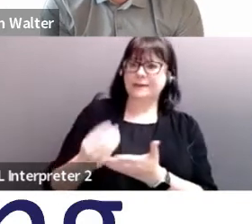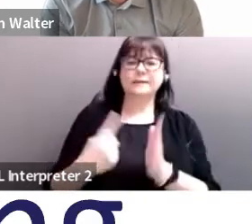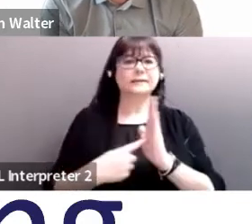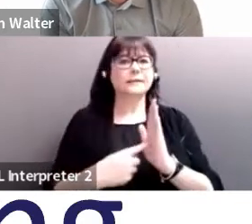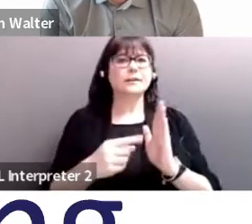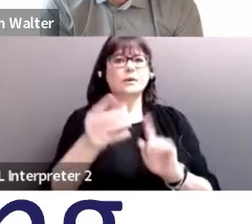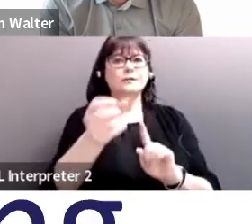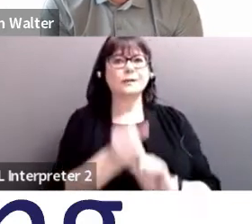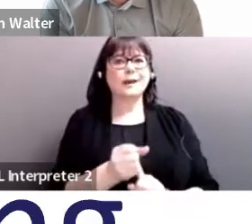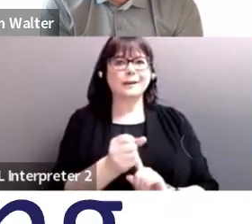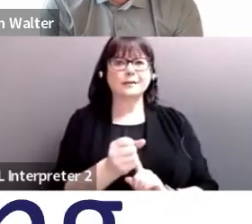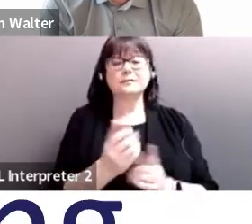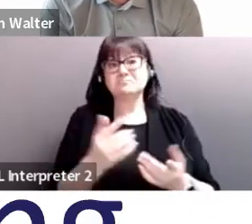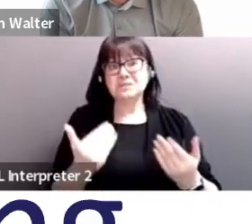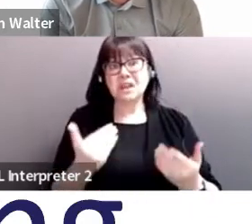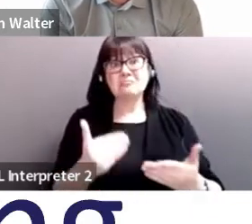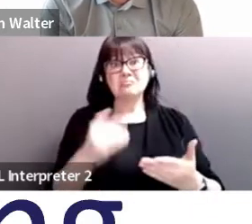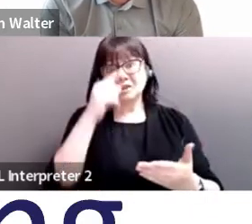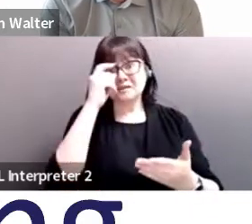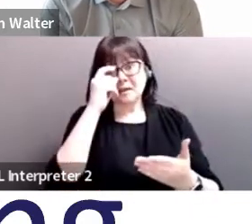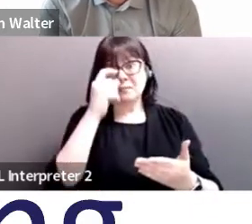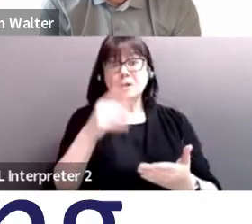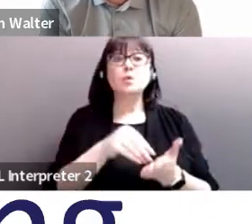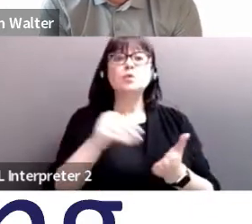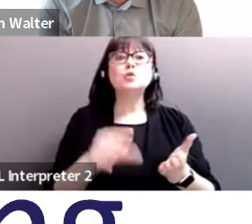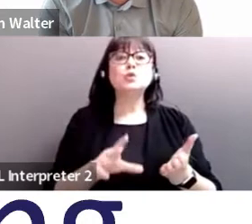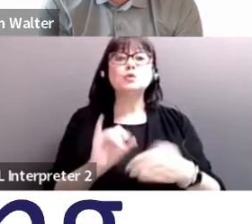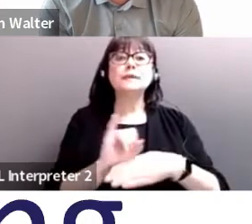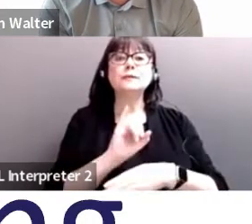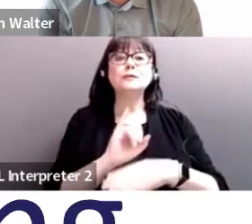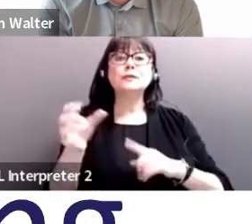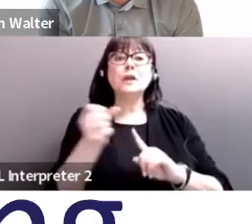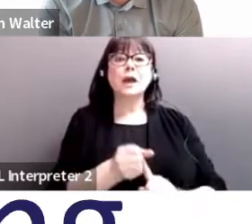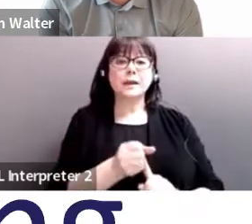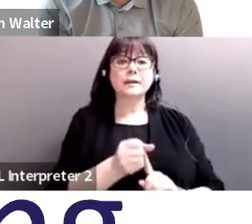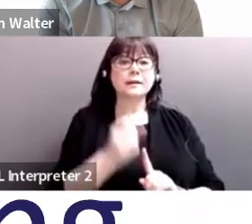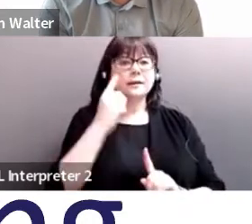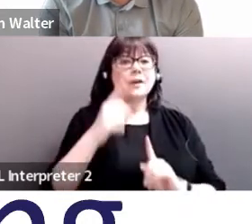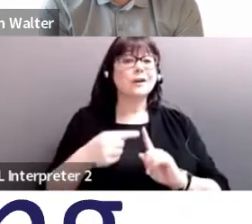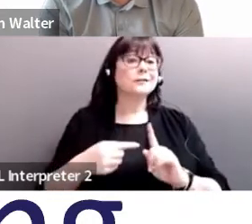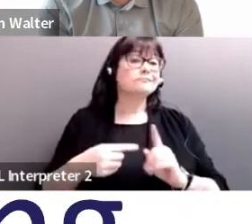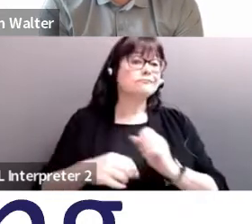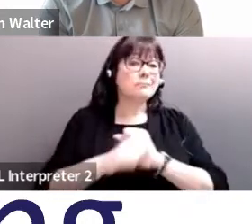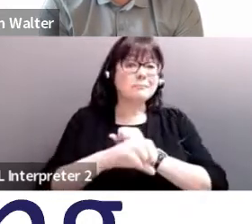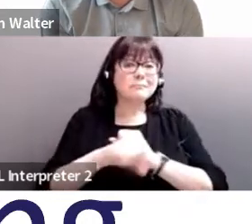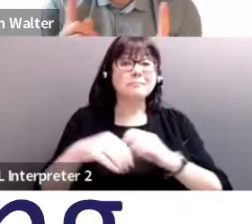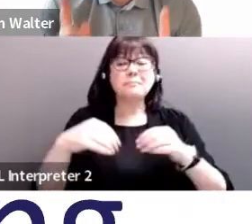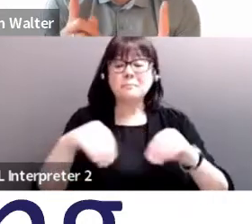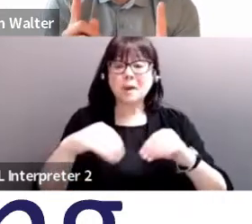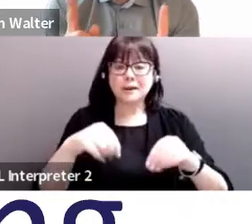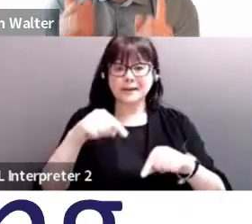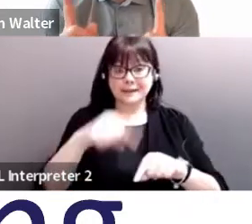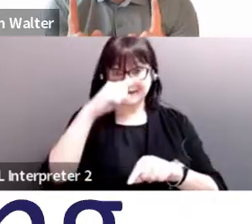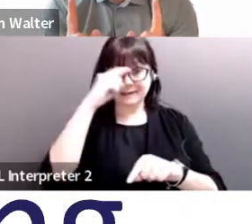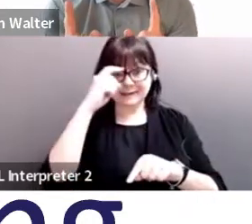student intern. We're approaching the summer month, and so maybe you want to bring on a marketing intern to help drum up some business over the summer for you. So that's step